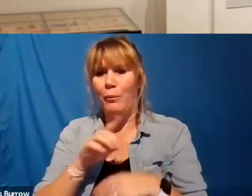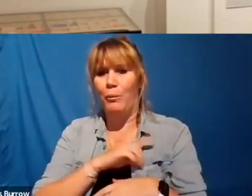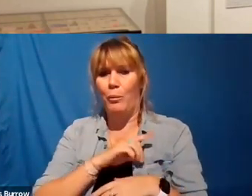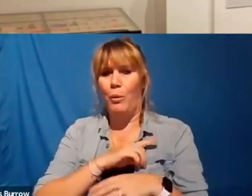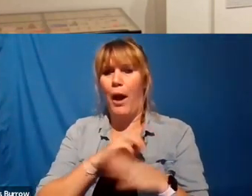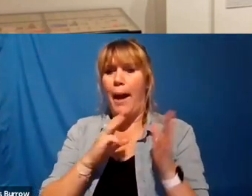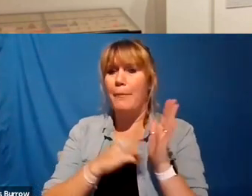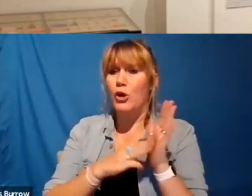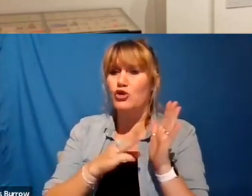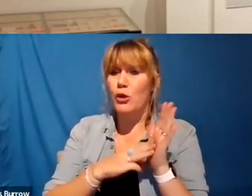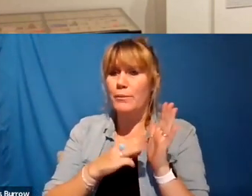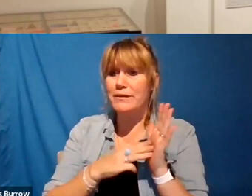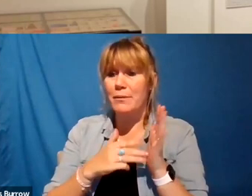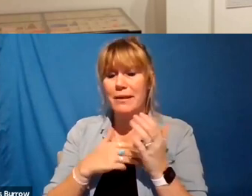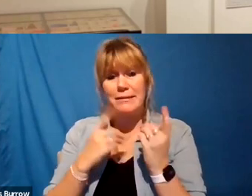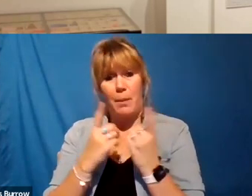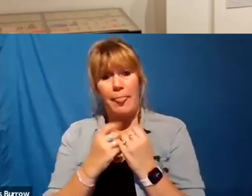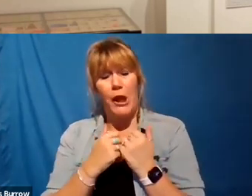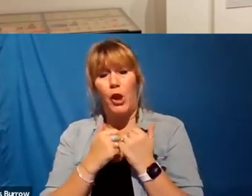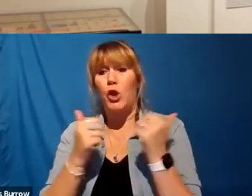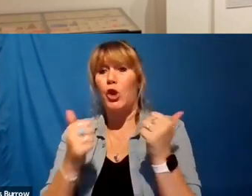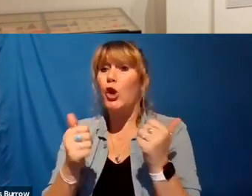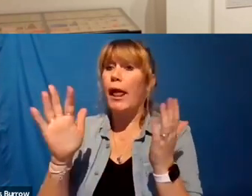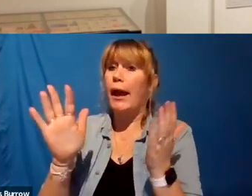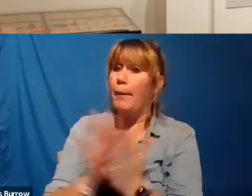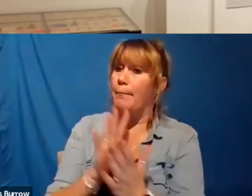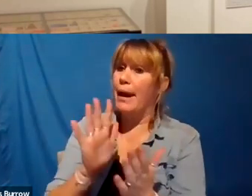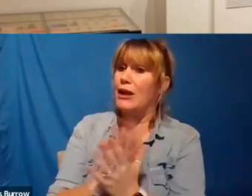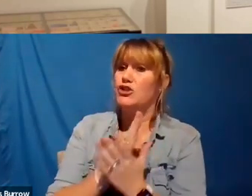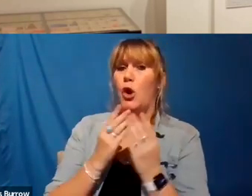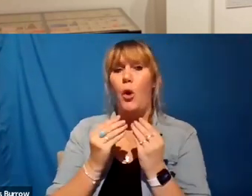something good, as like a source of pleasure and flow.